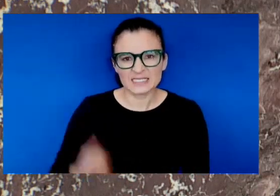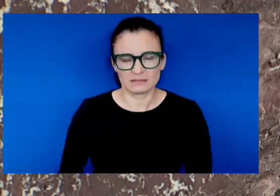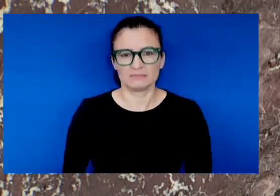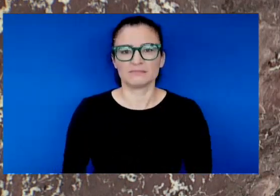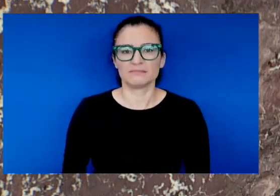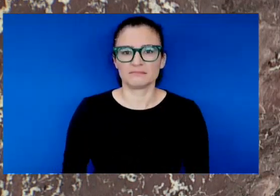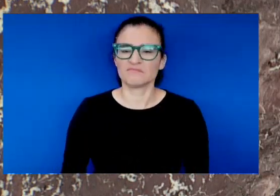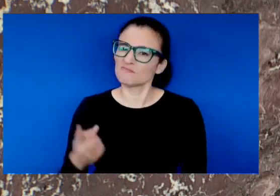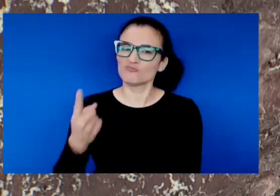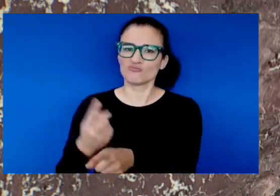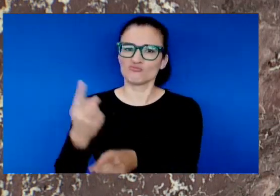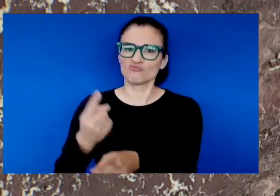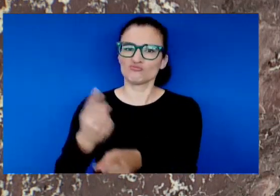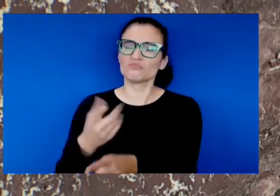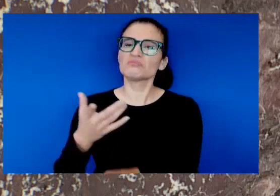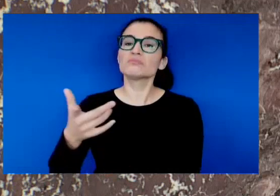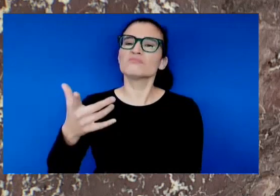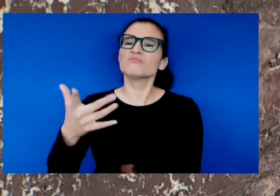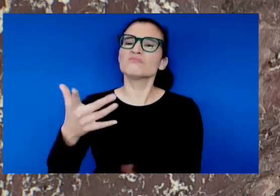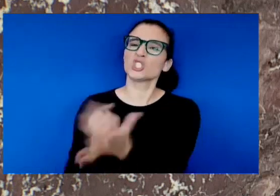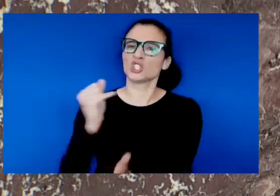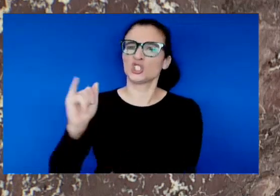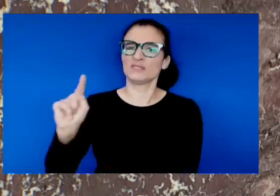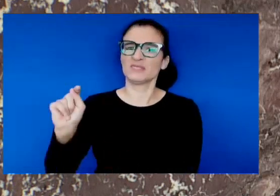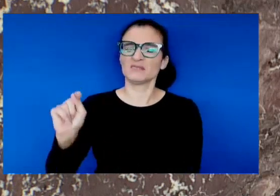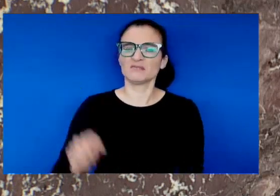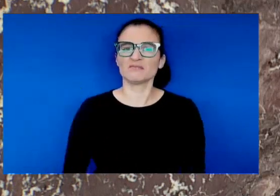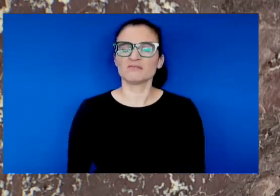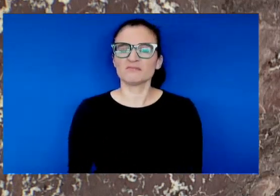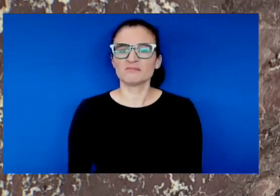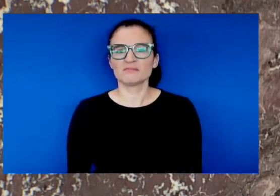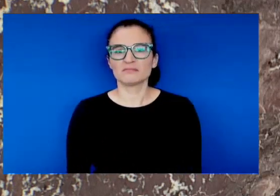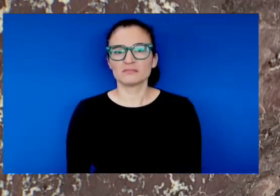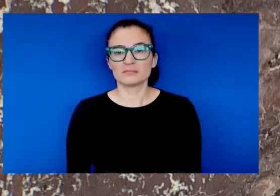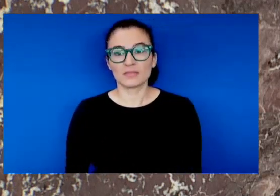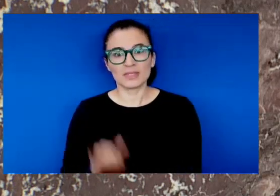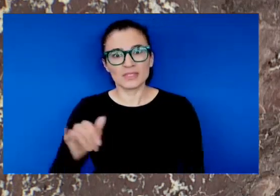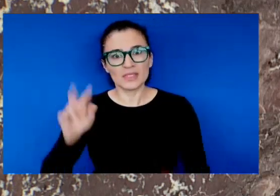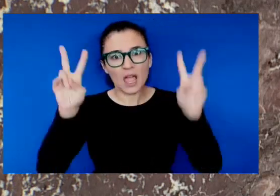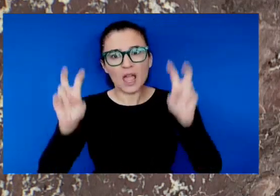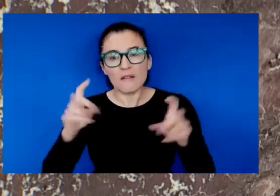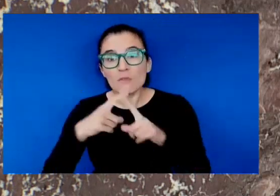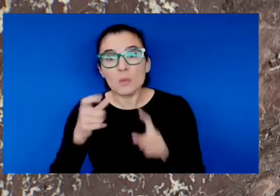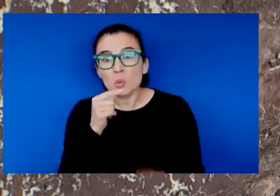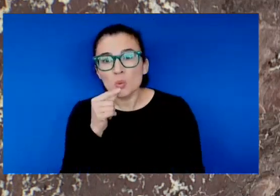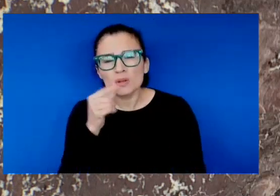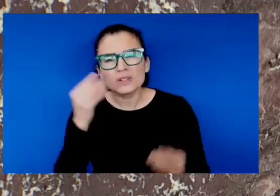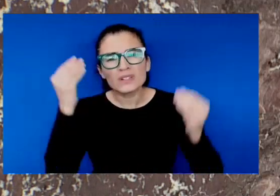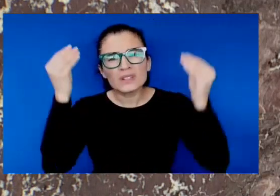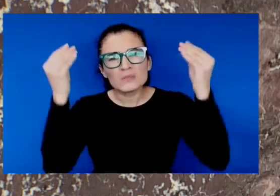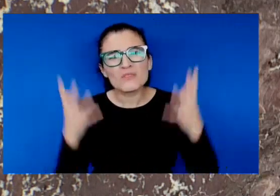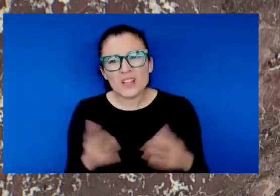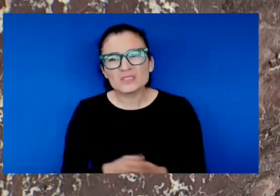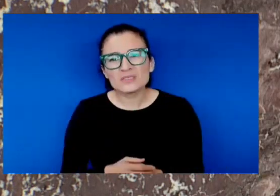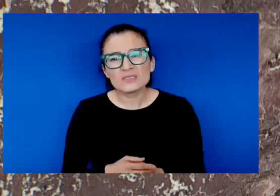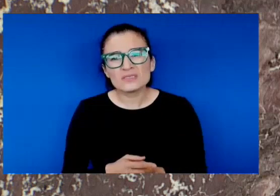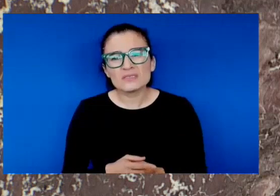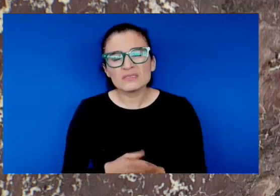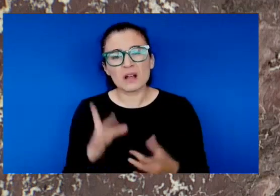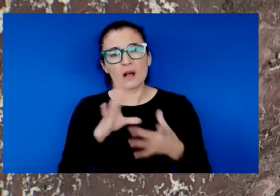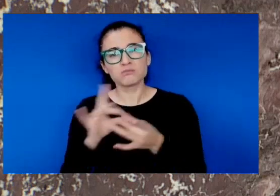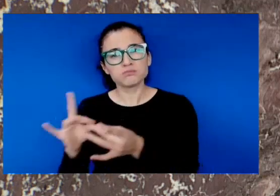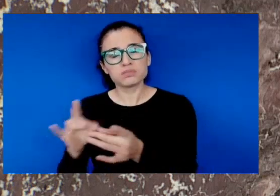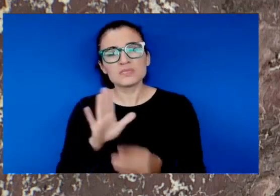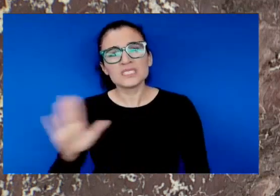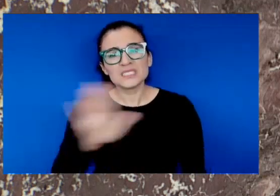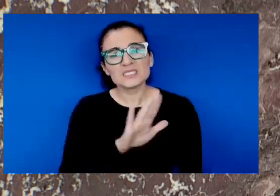quote. That's from a professor to a student in the middle of what's supposed to be an educational experience in a